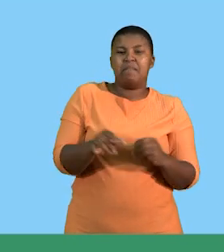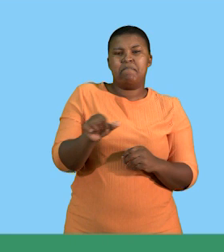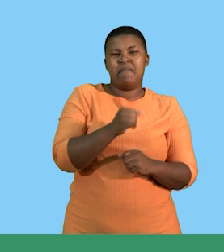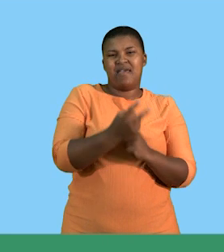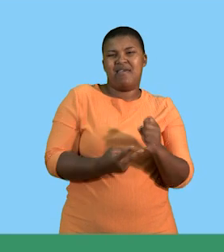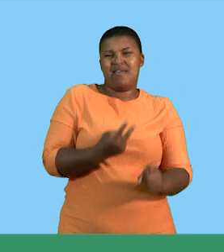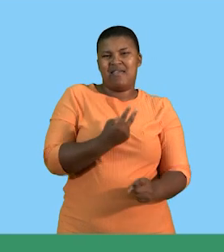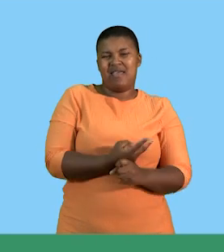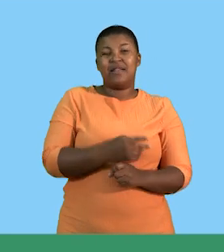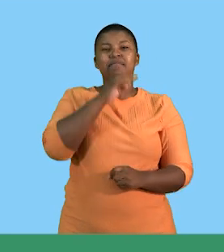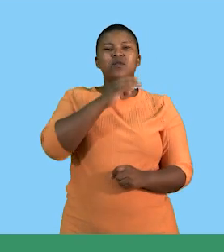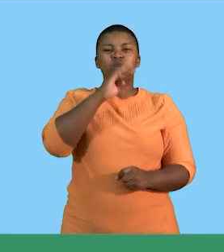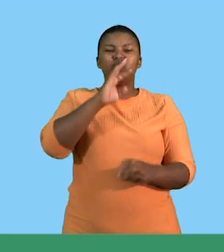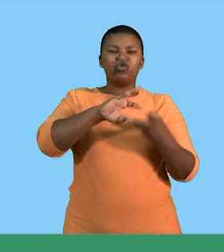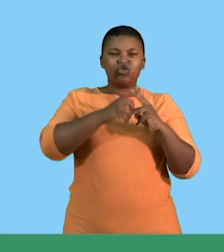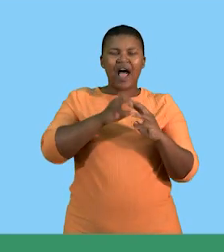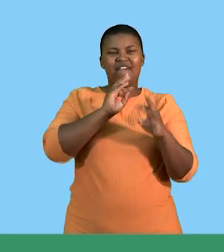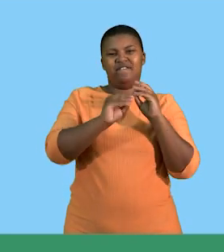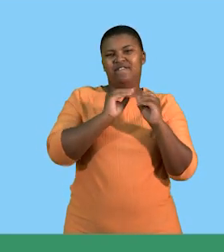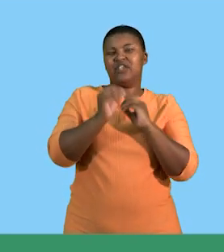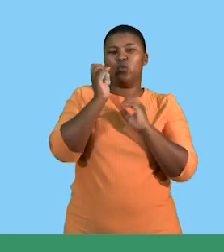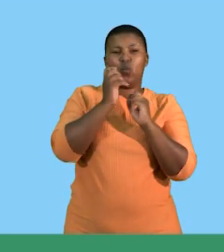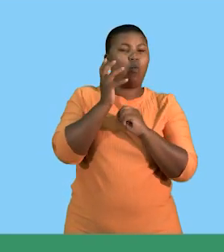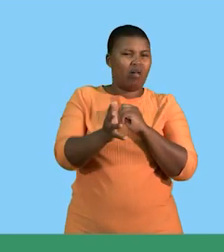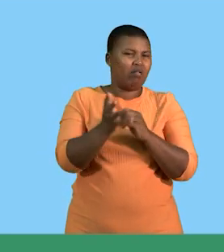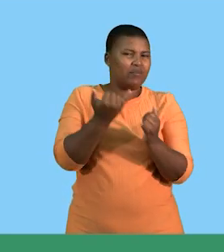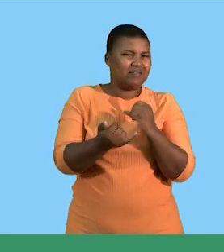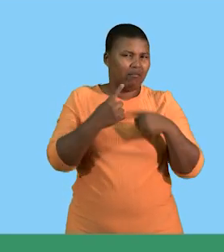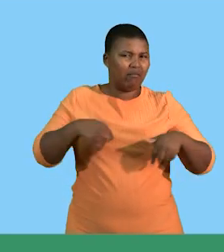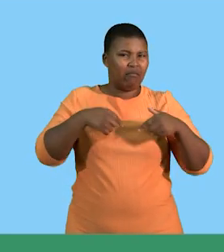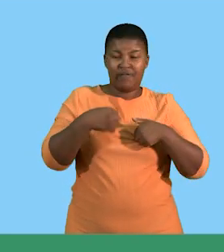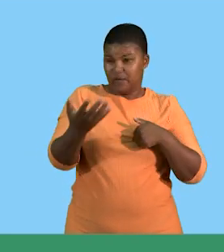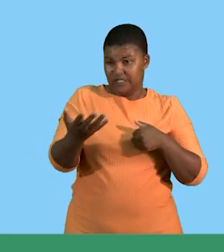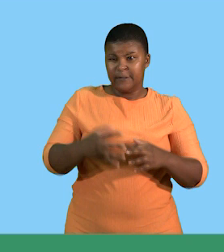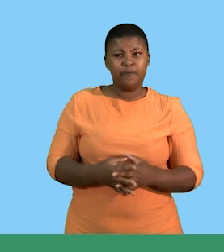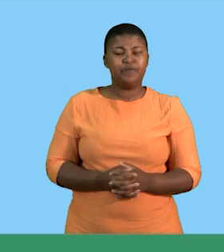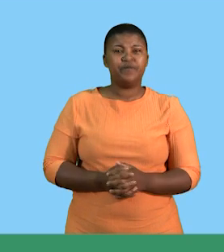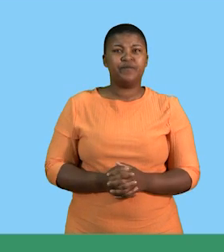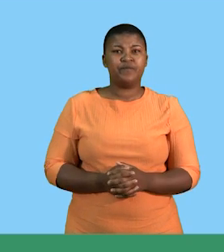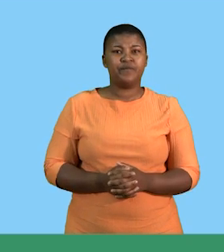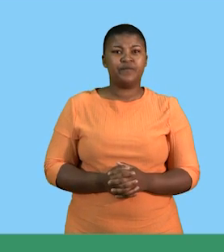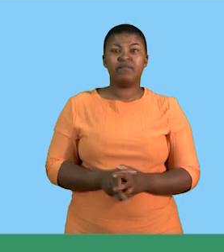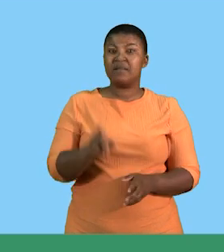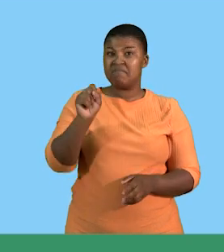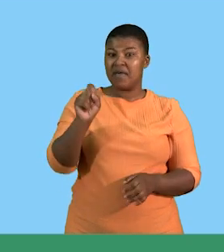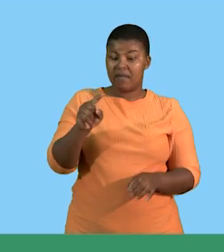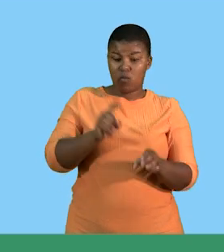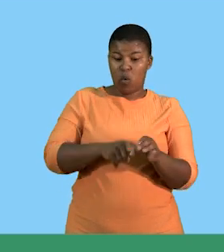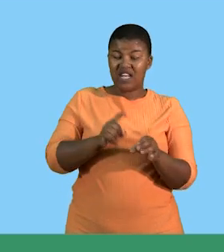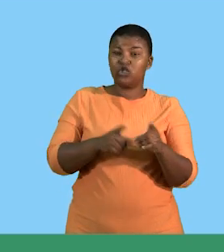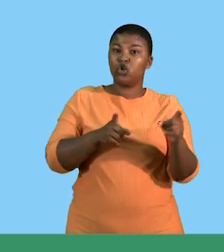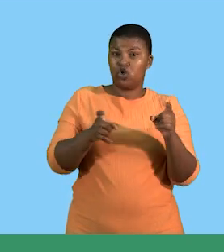measures. This means that we will try and correct our mistakes. All right, so this is what